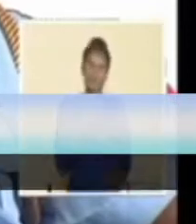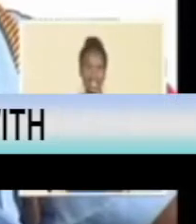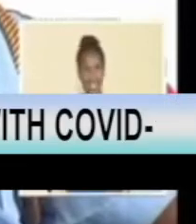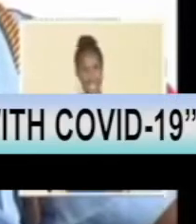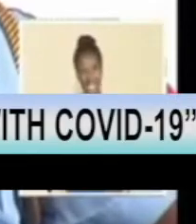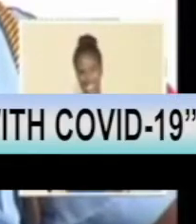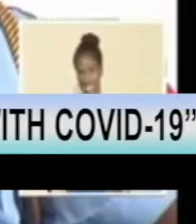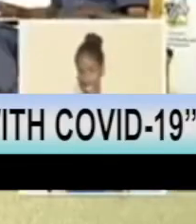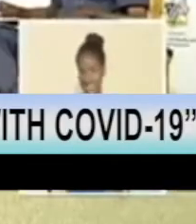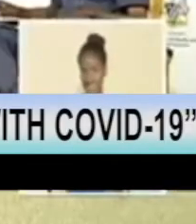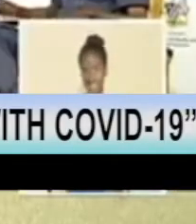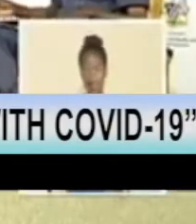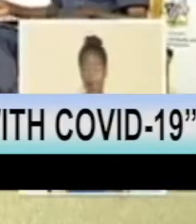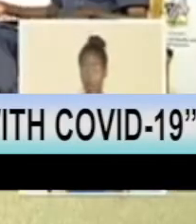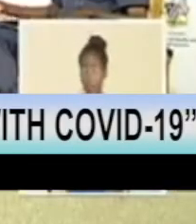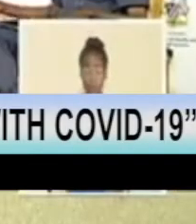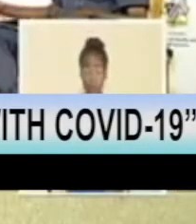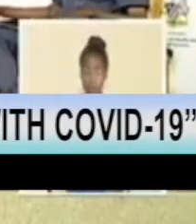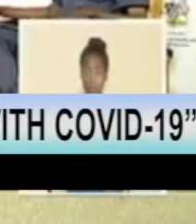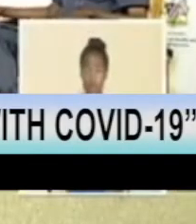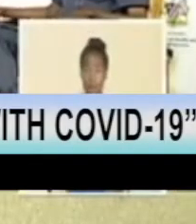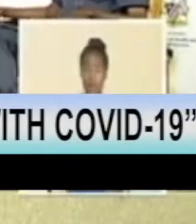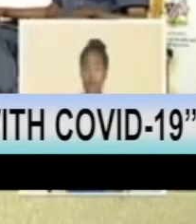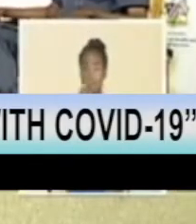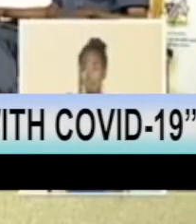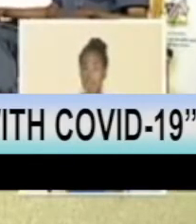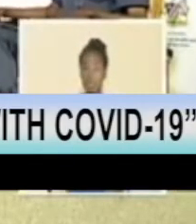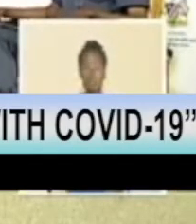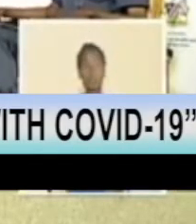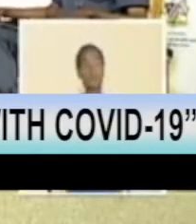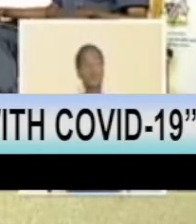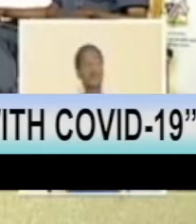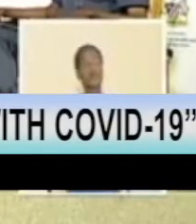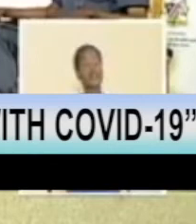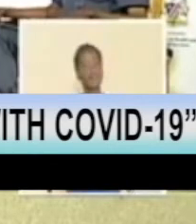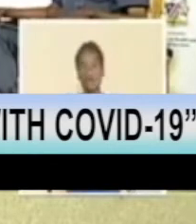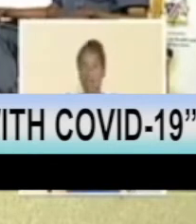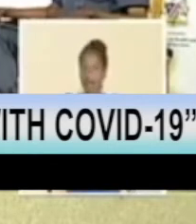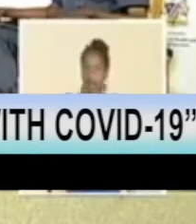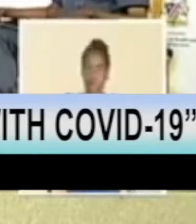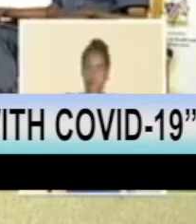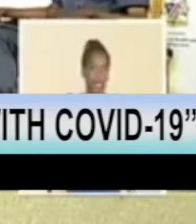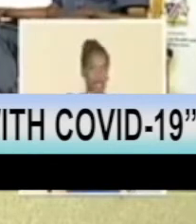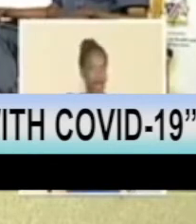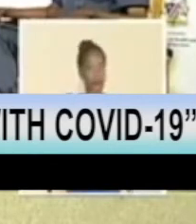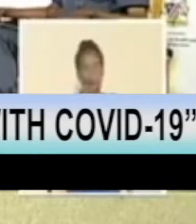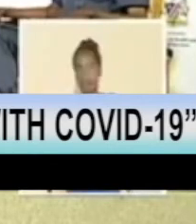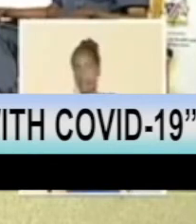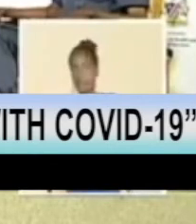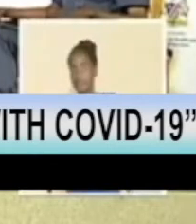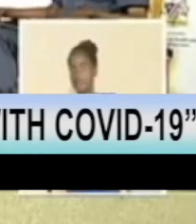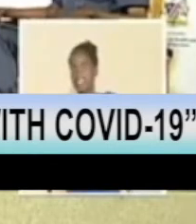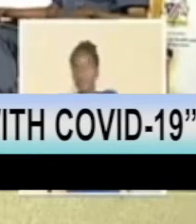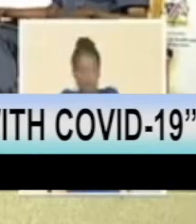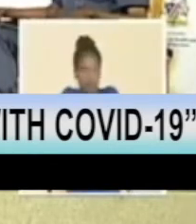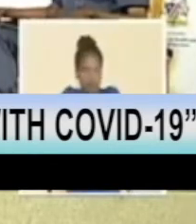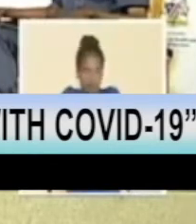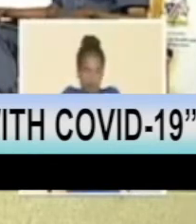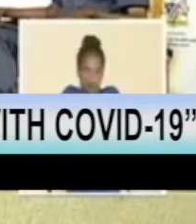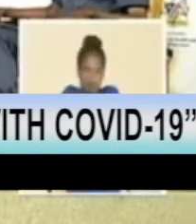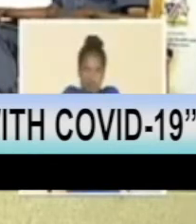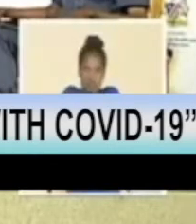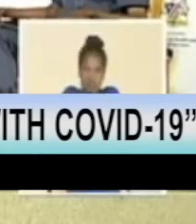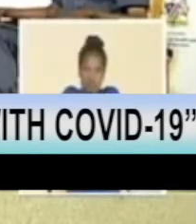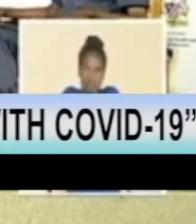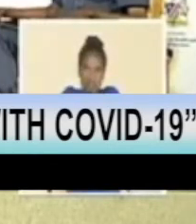We have seen that people went back to their business premises, the shabins, the bars, and there is no social distancing. People